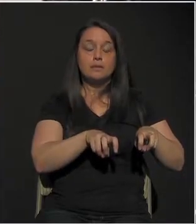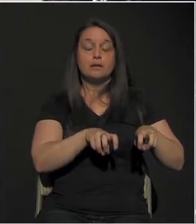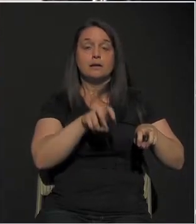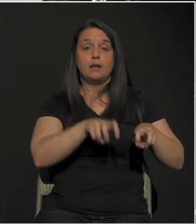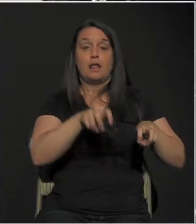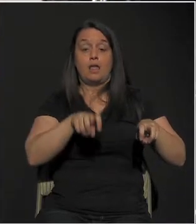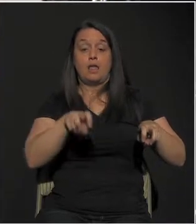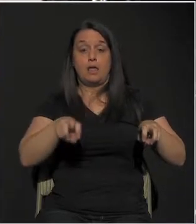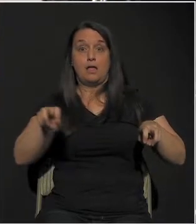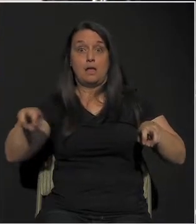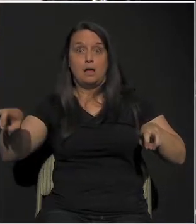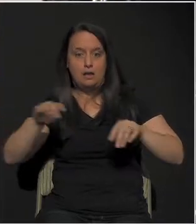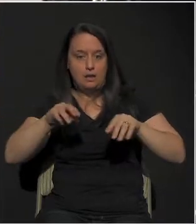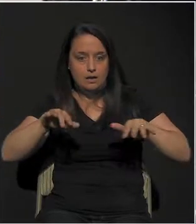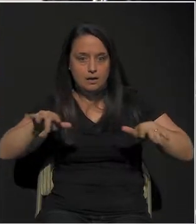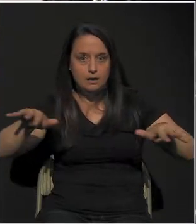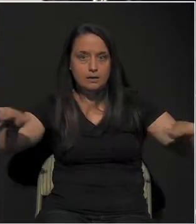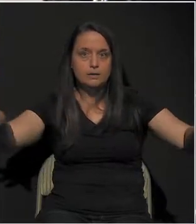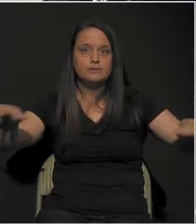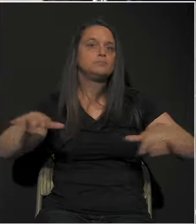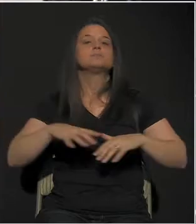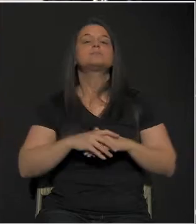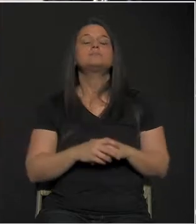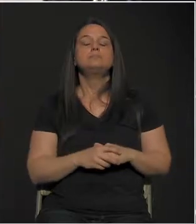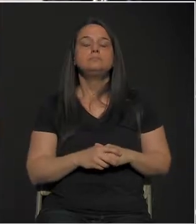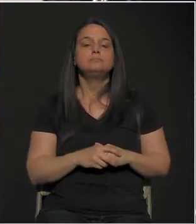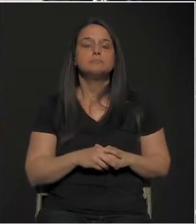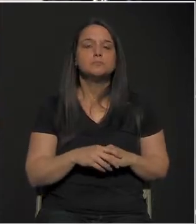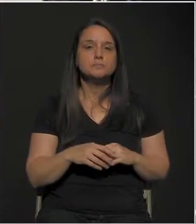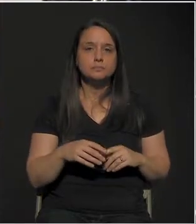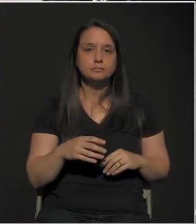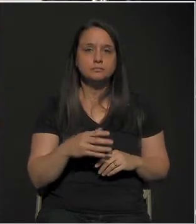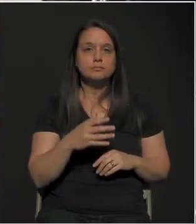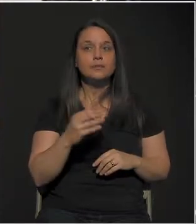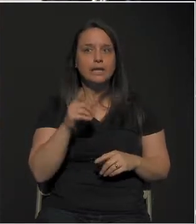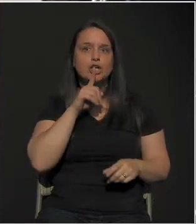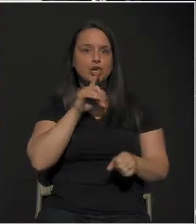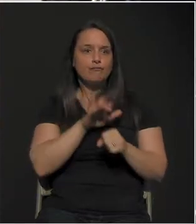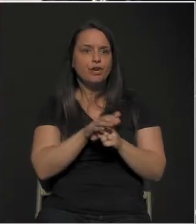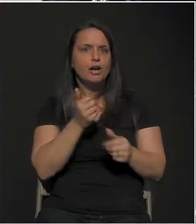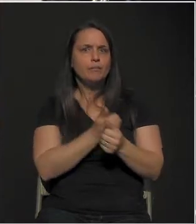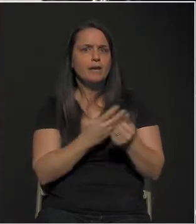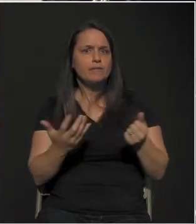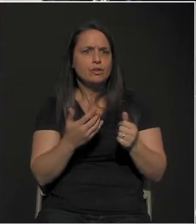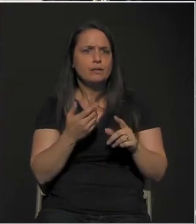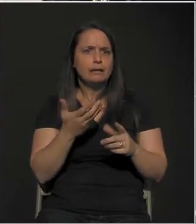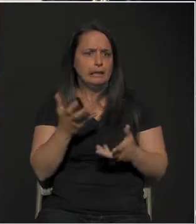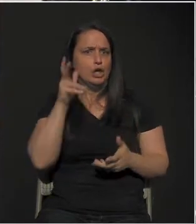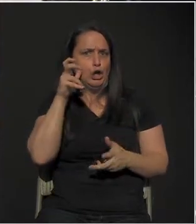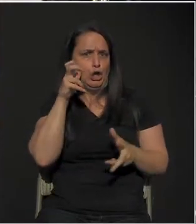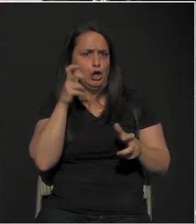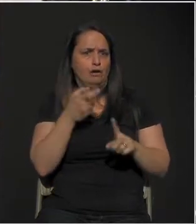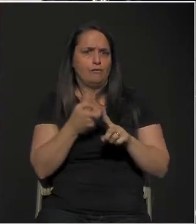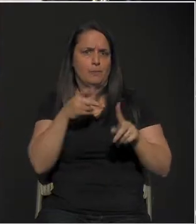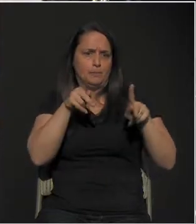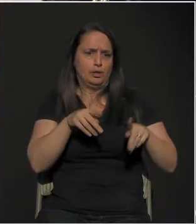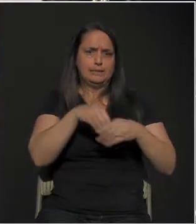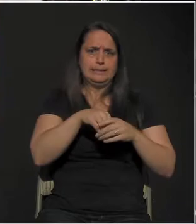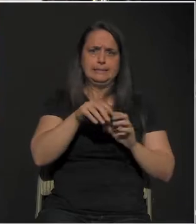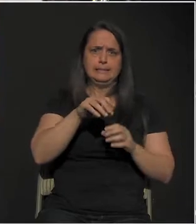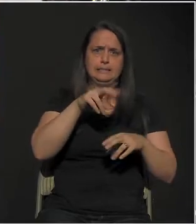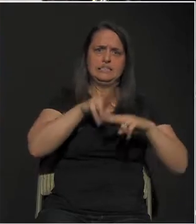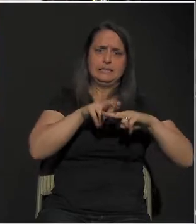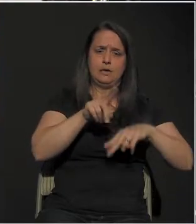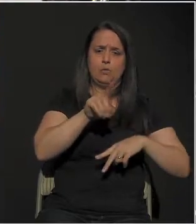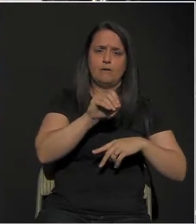this platform, but it only confirmed everything he had been hearing from seat 104. And it only